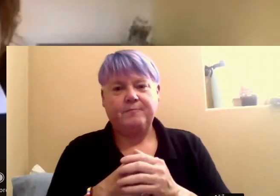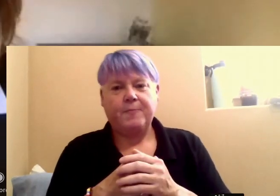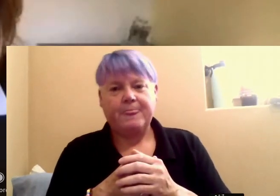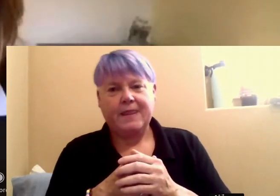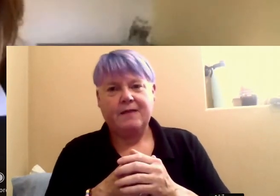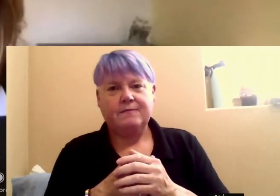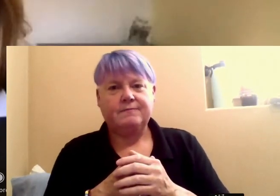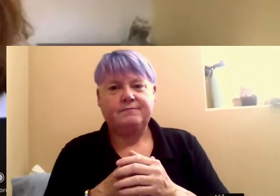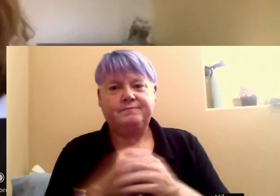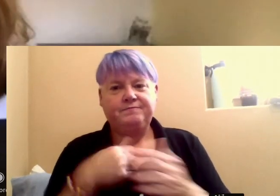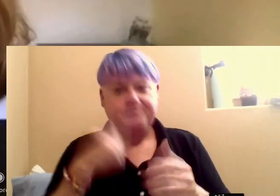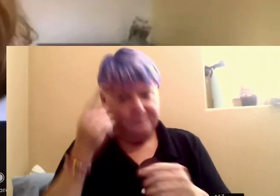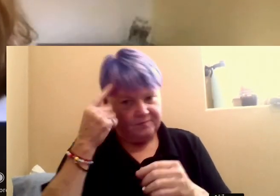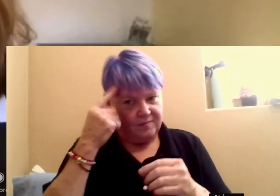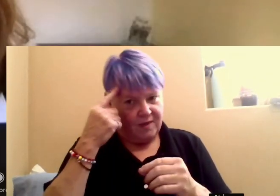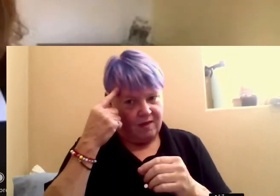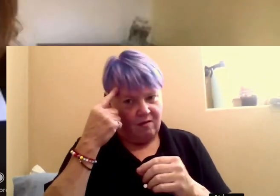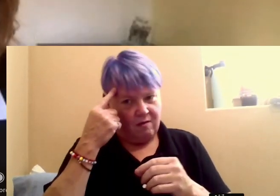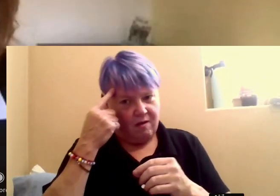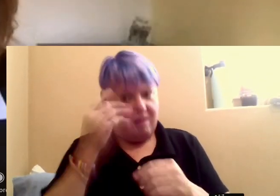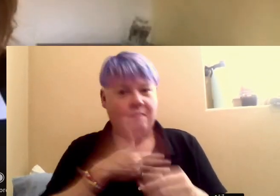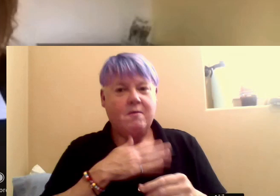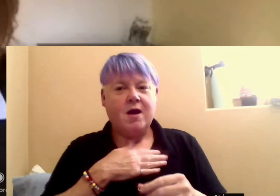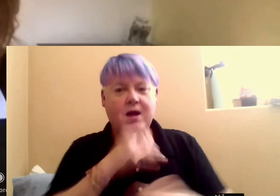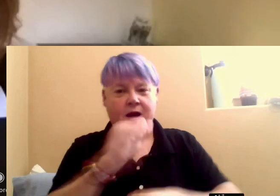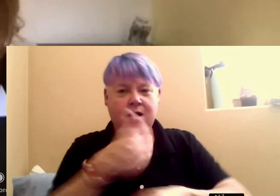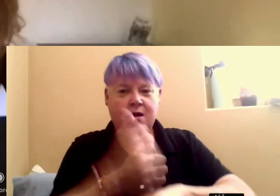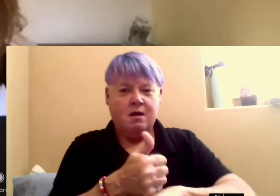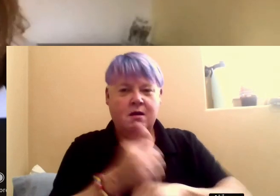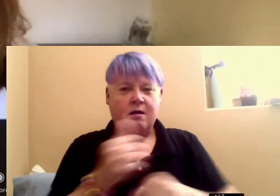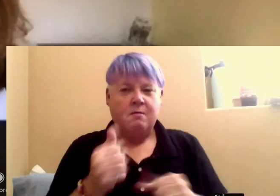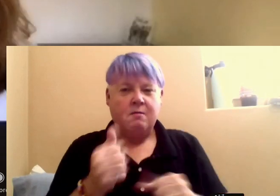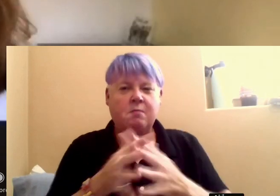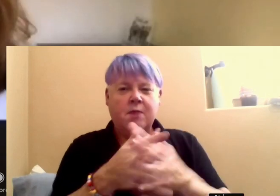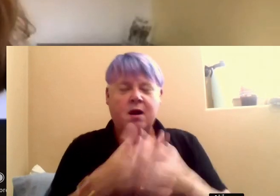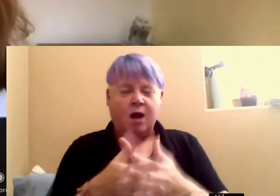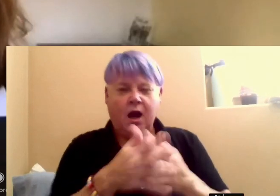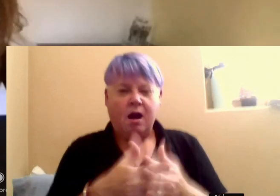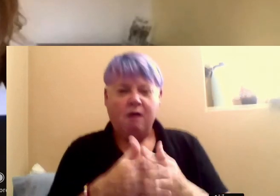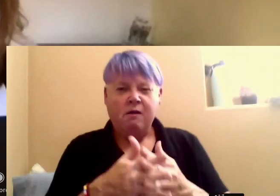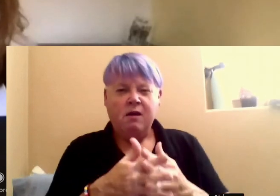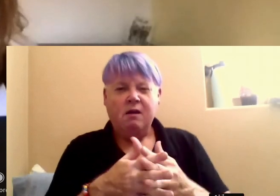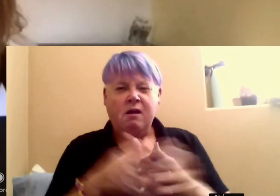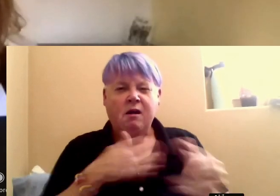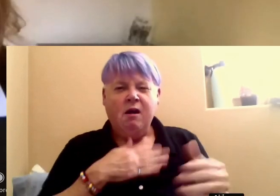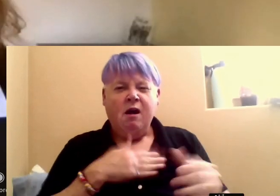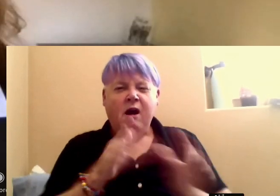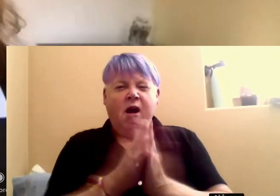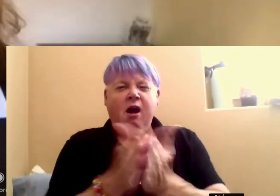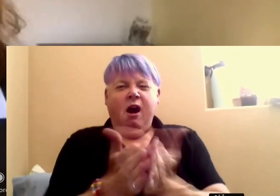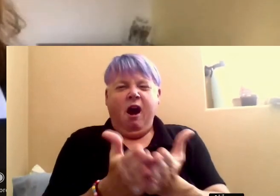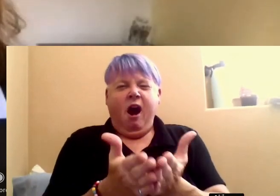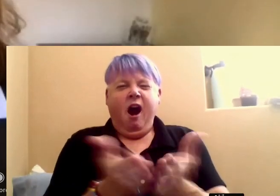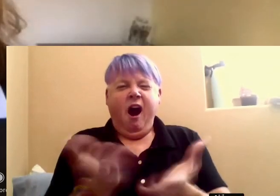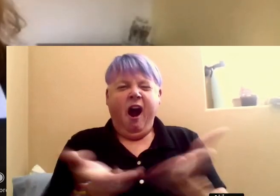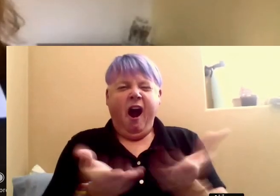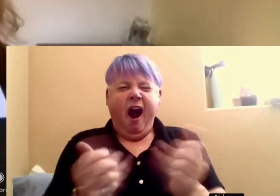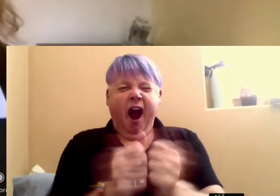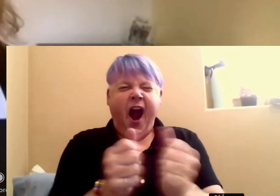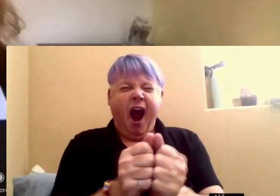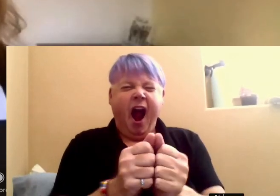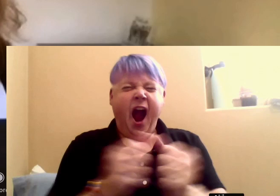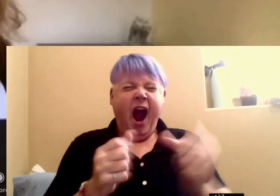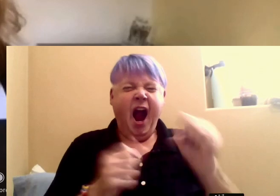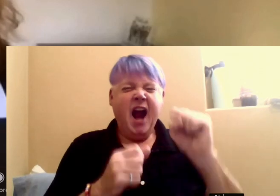I can speak to that since mine is set in a US city, and my book deal is with Simon &